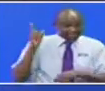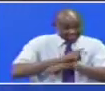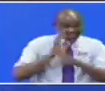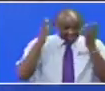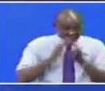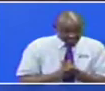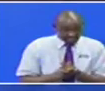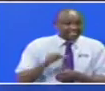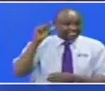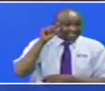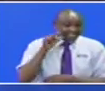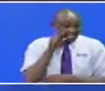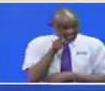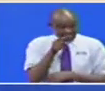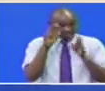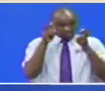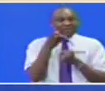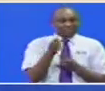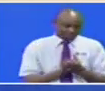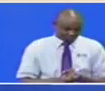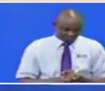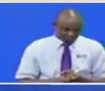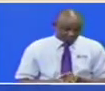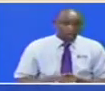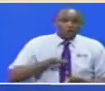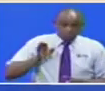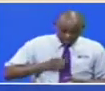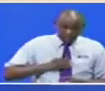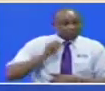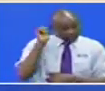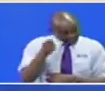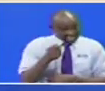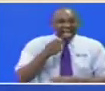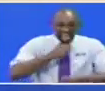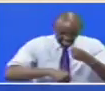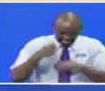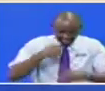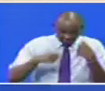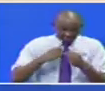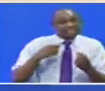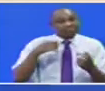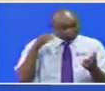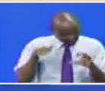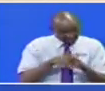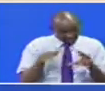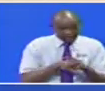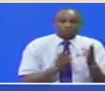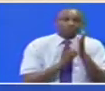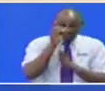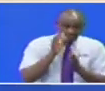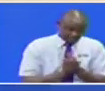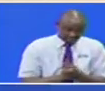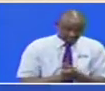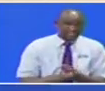the gender agenda featured in the talks. Women of Kenya are actively engaged in development,